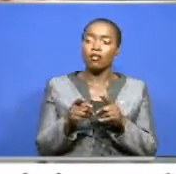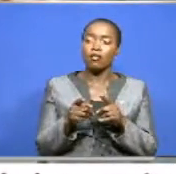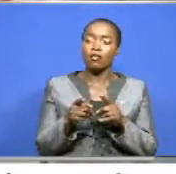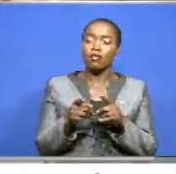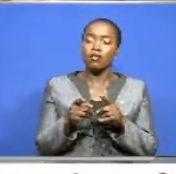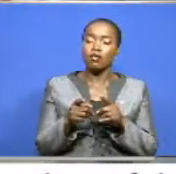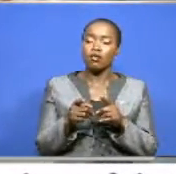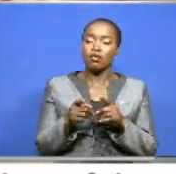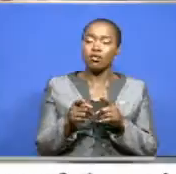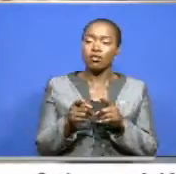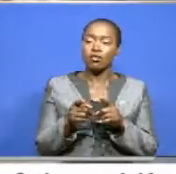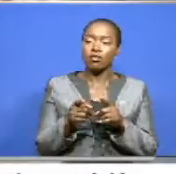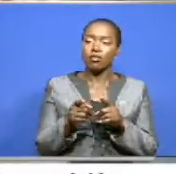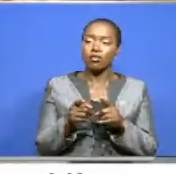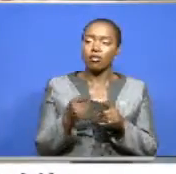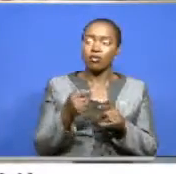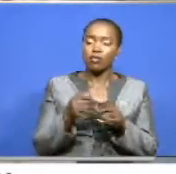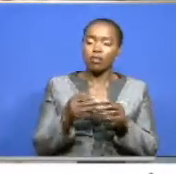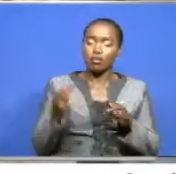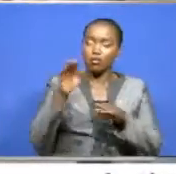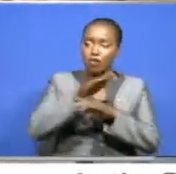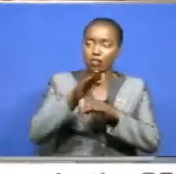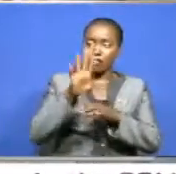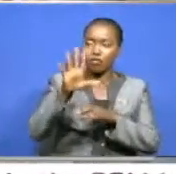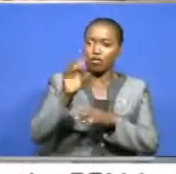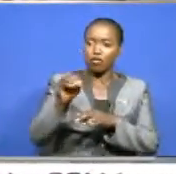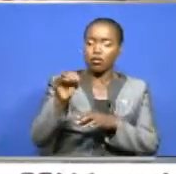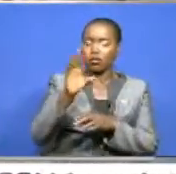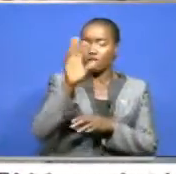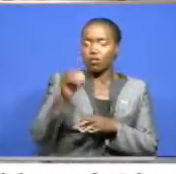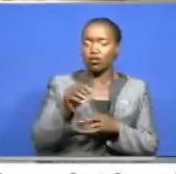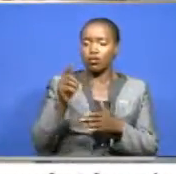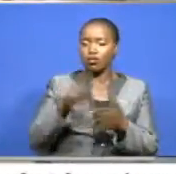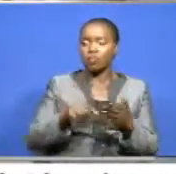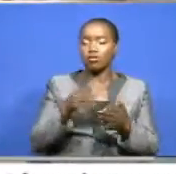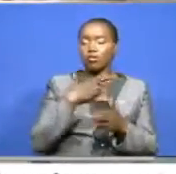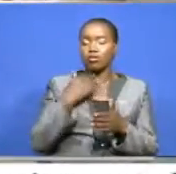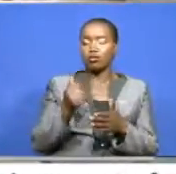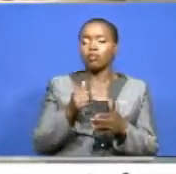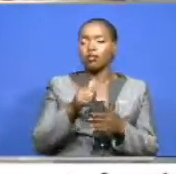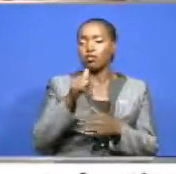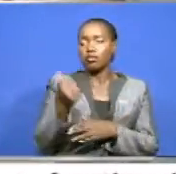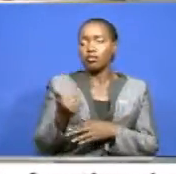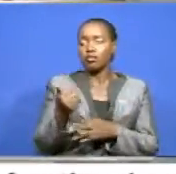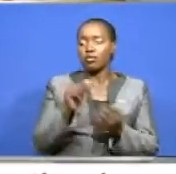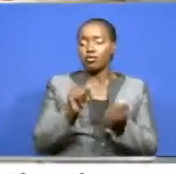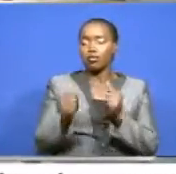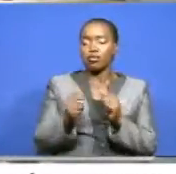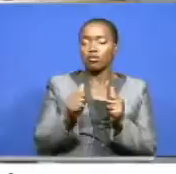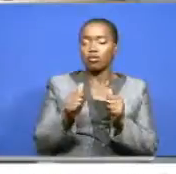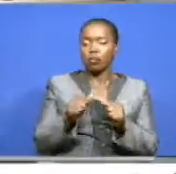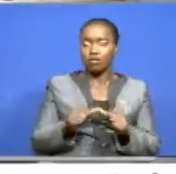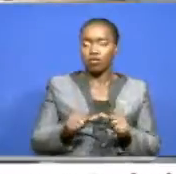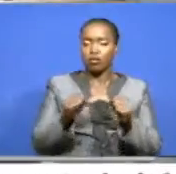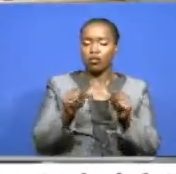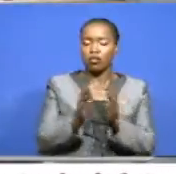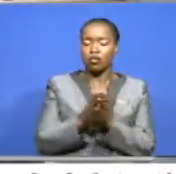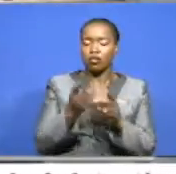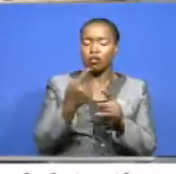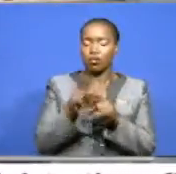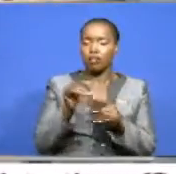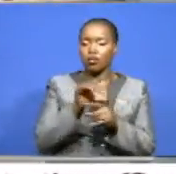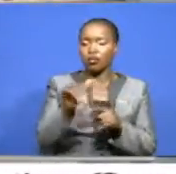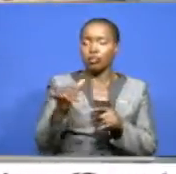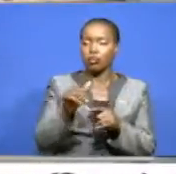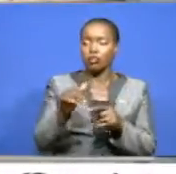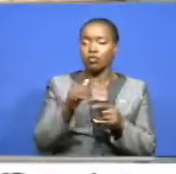it goes above 50% of what we wanted, and that's all we want. The rest we can take later on. But there are those who are saying that